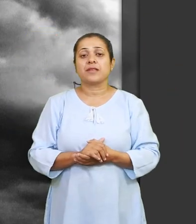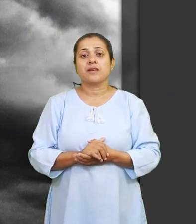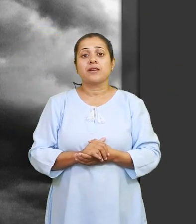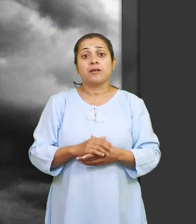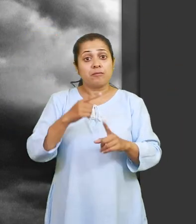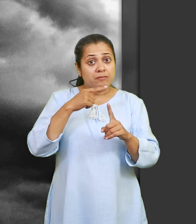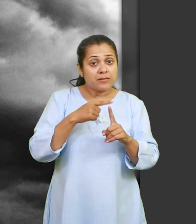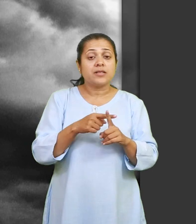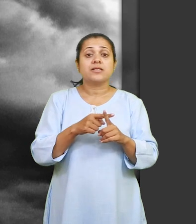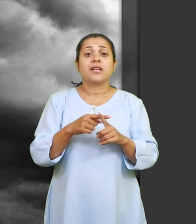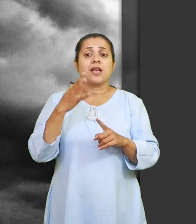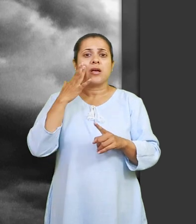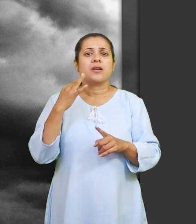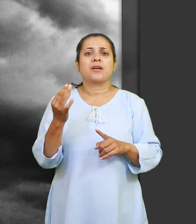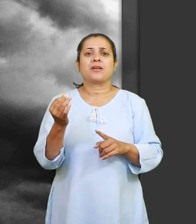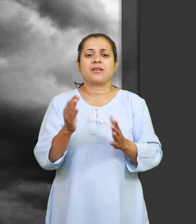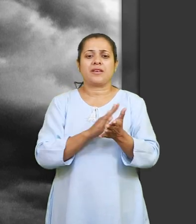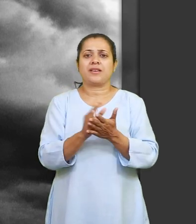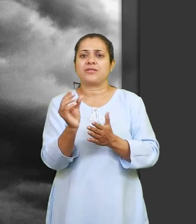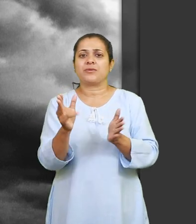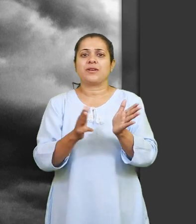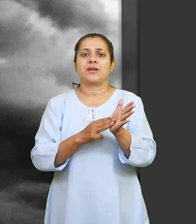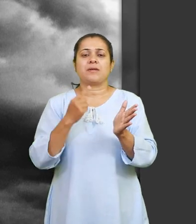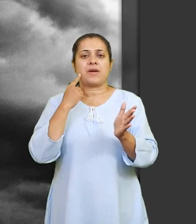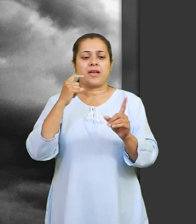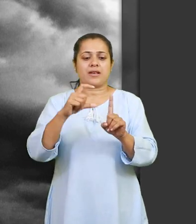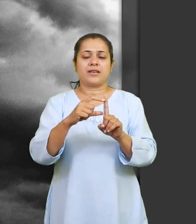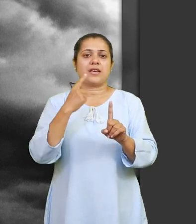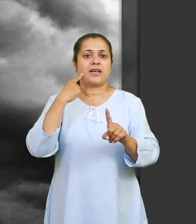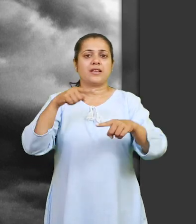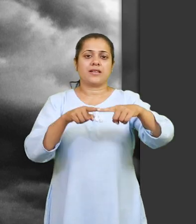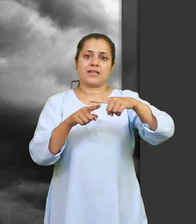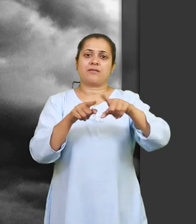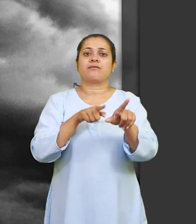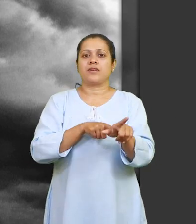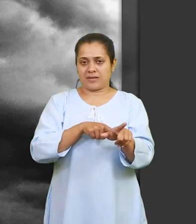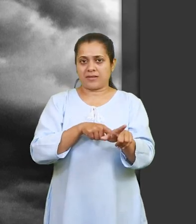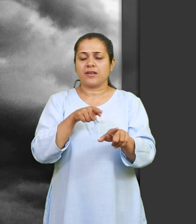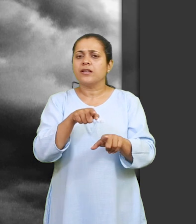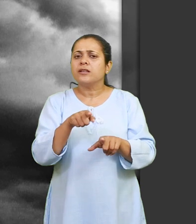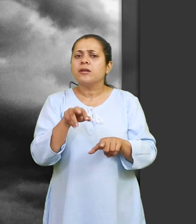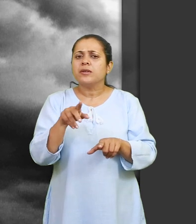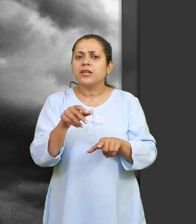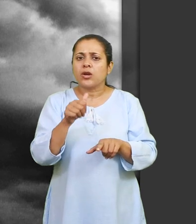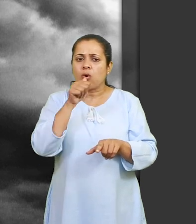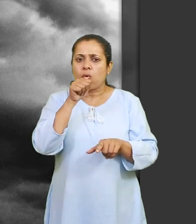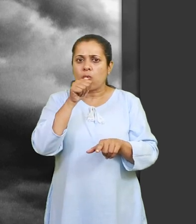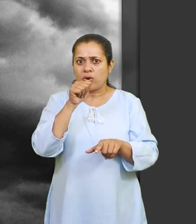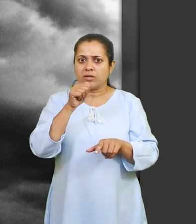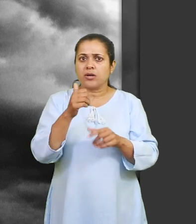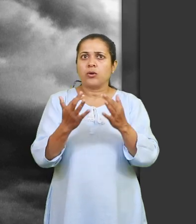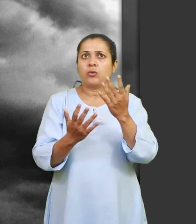you about humidity. Humidity is nothing but the amount of water